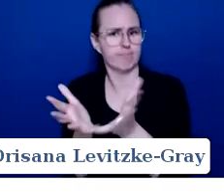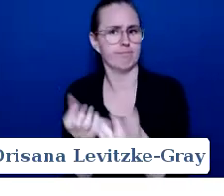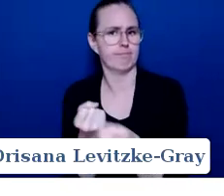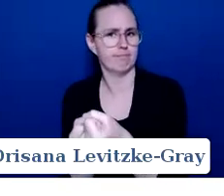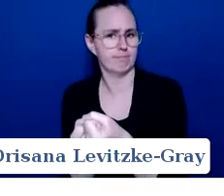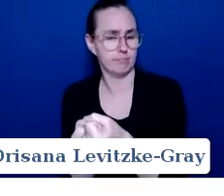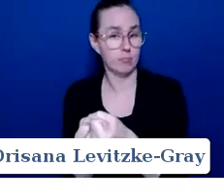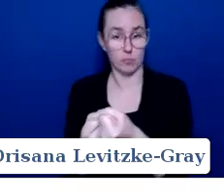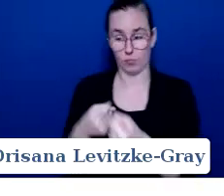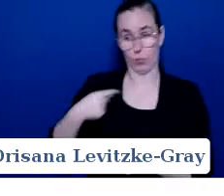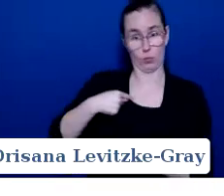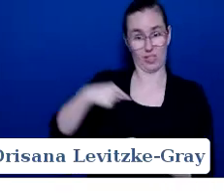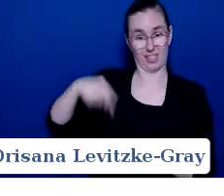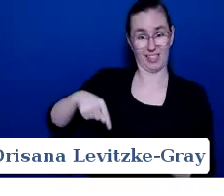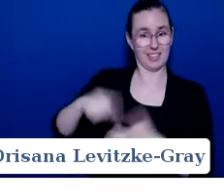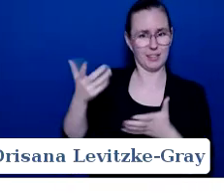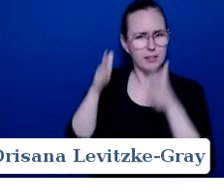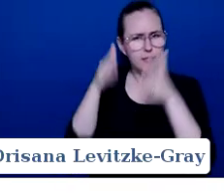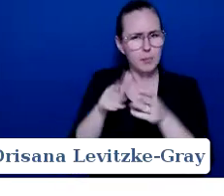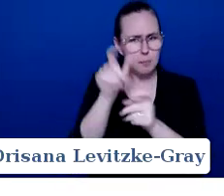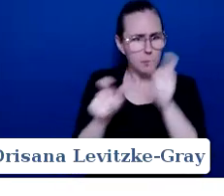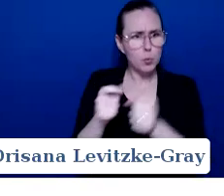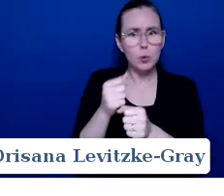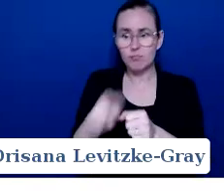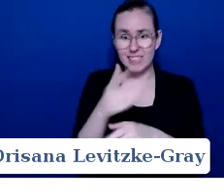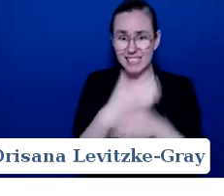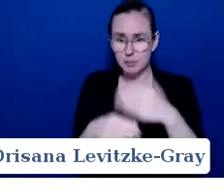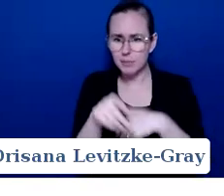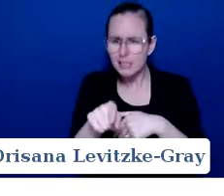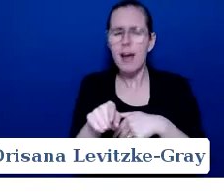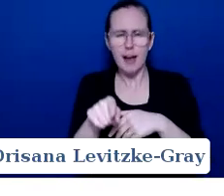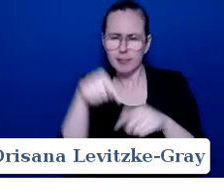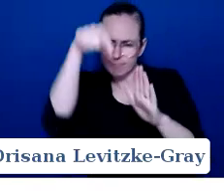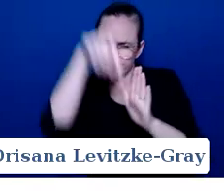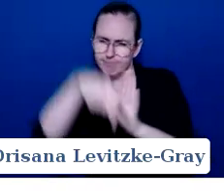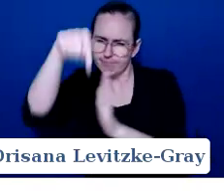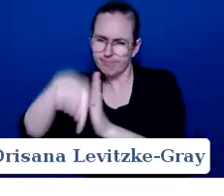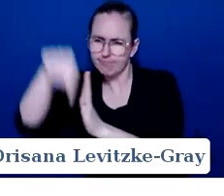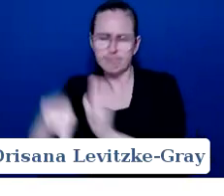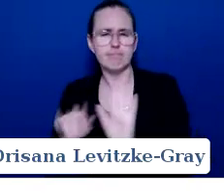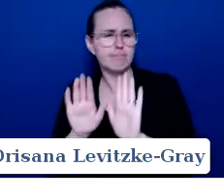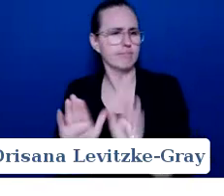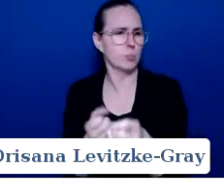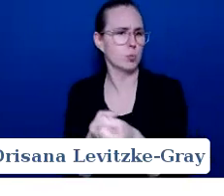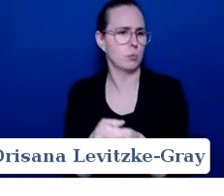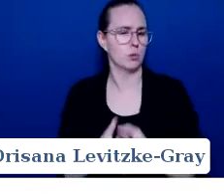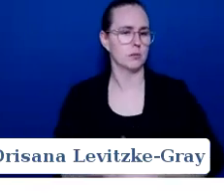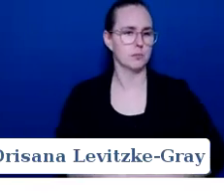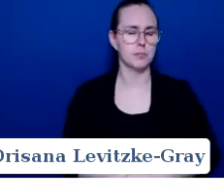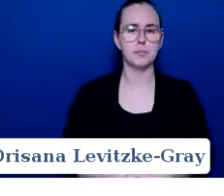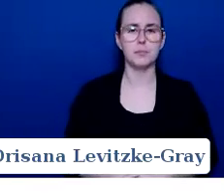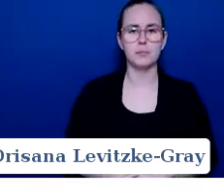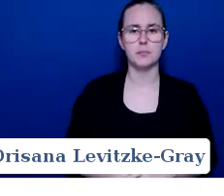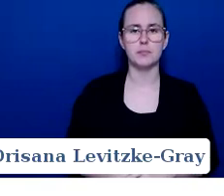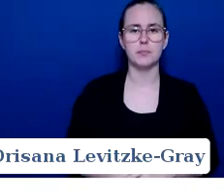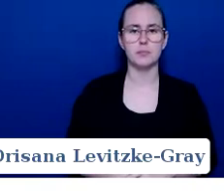disability. So if I start here, as Alexander mentioned, we have two big different